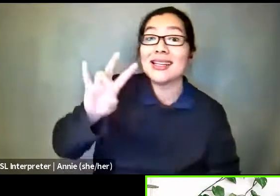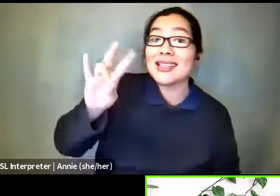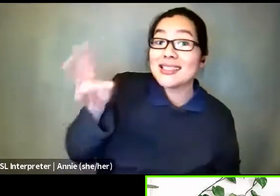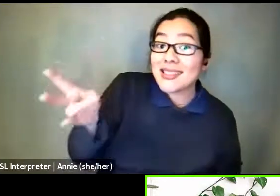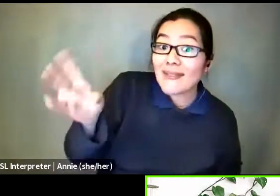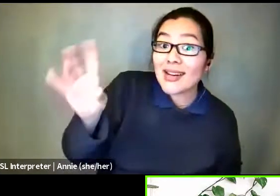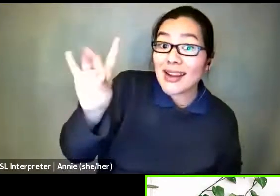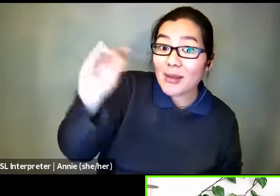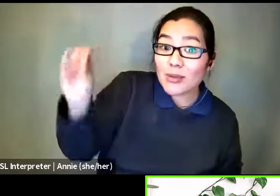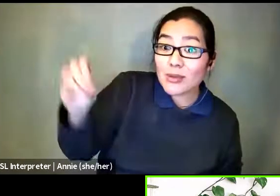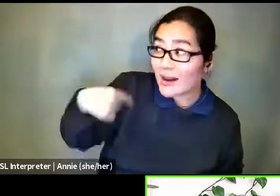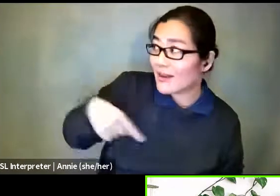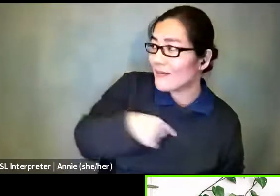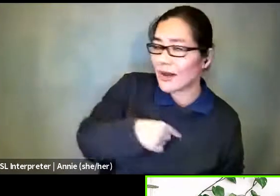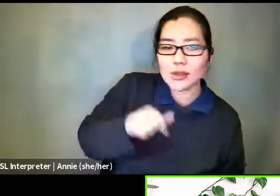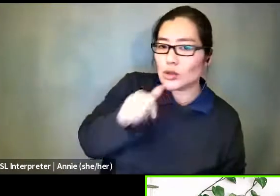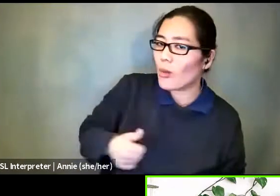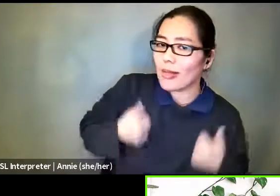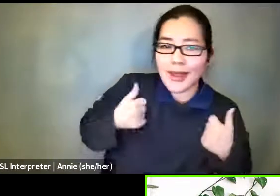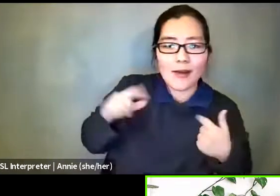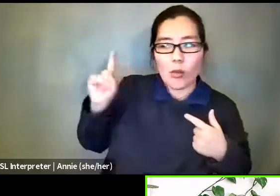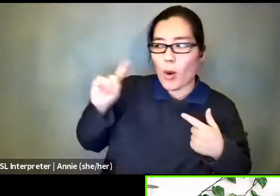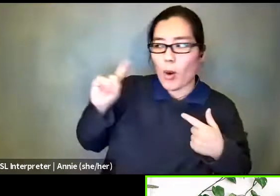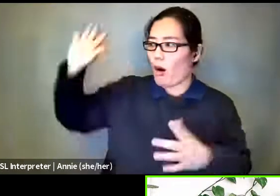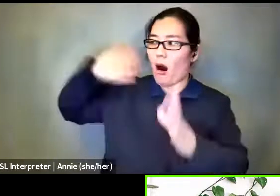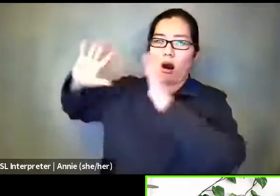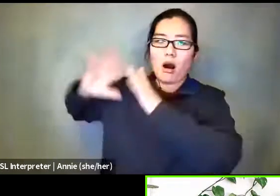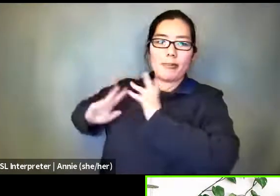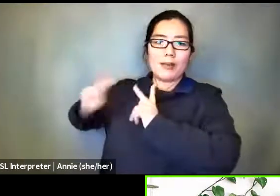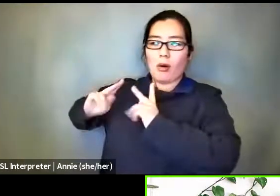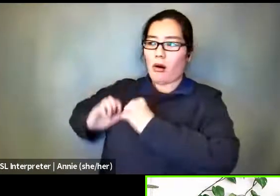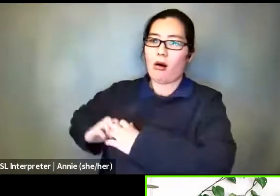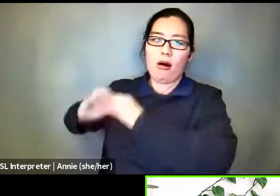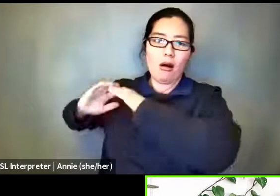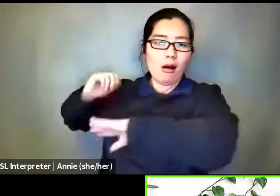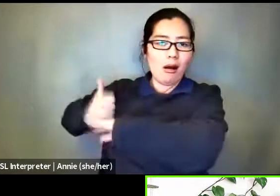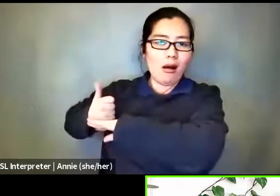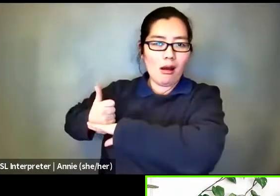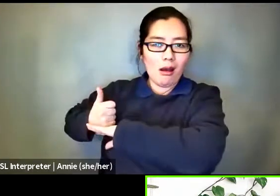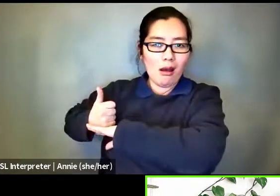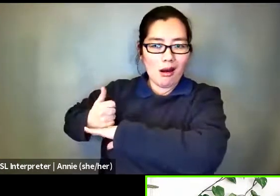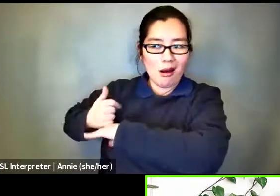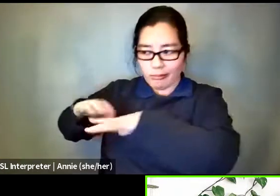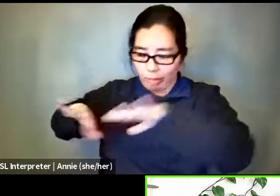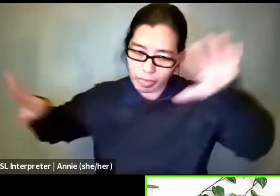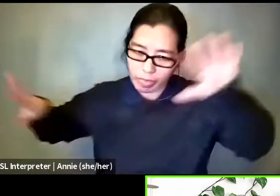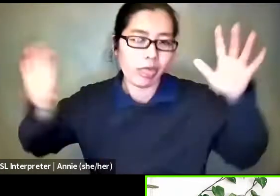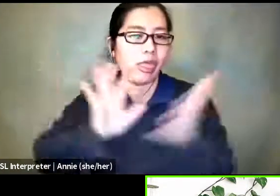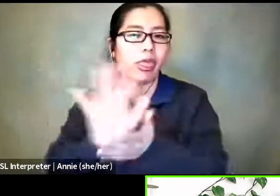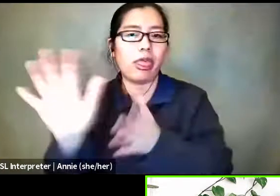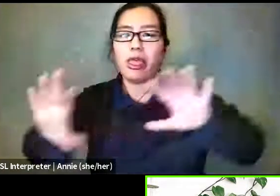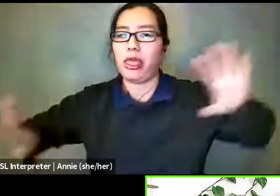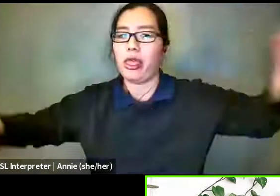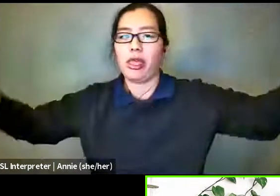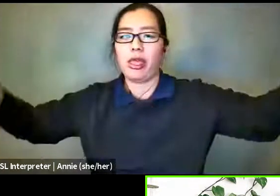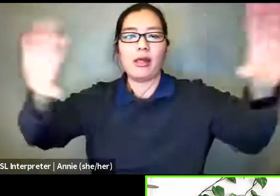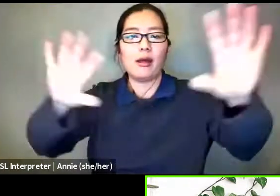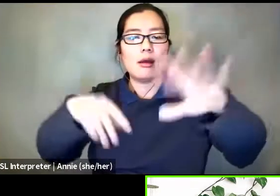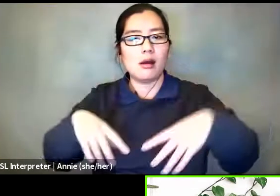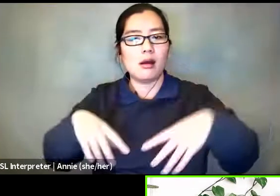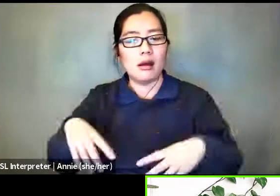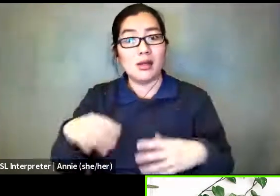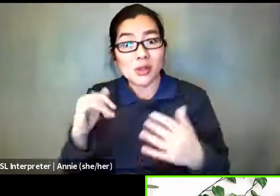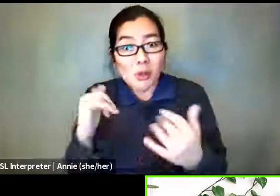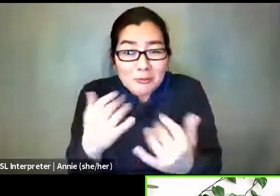on our territories. Computer science is one of the ways we can keep our kids home. Another big benefit